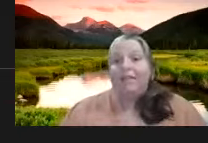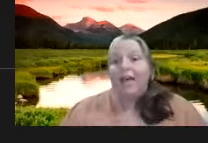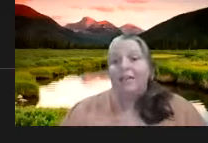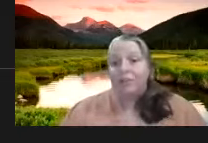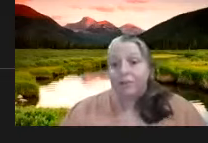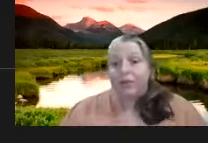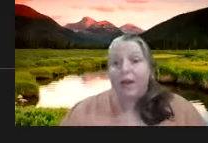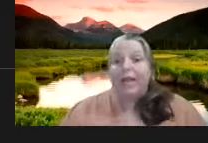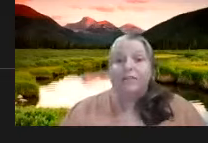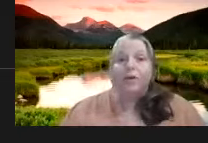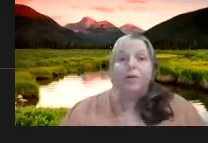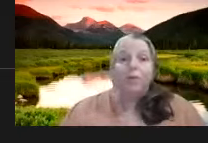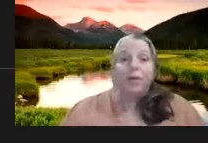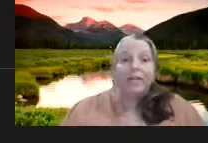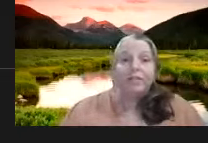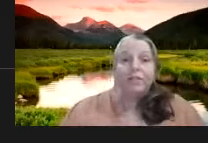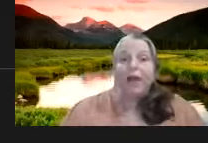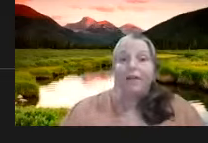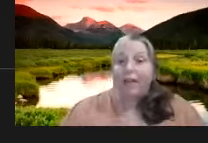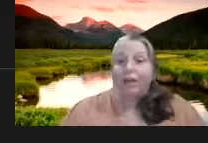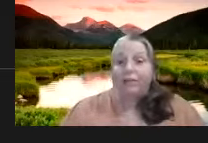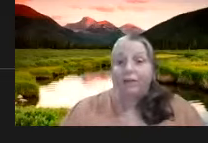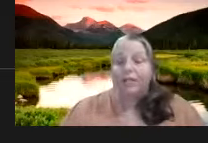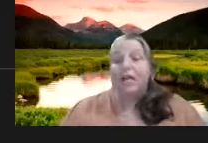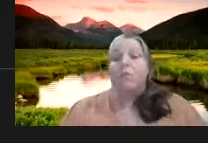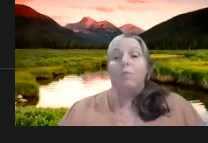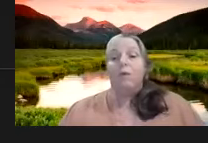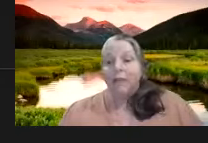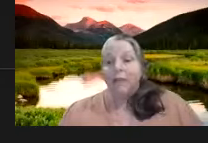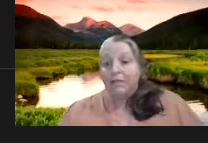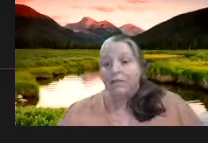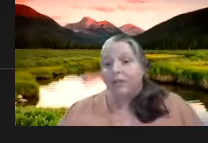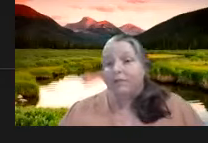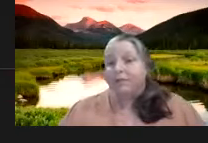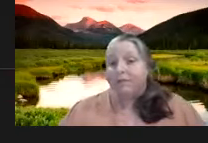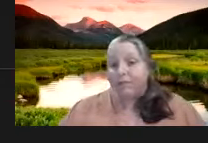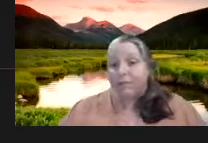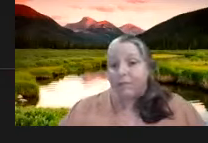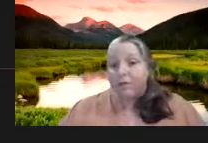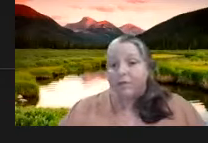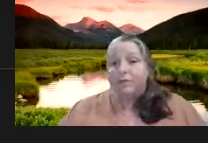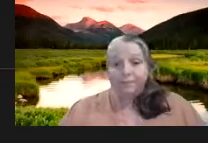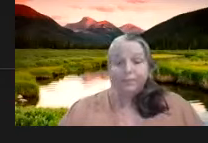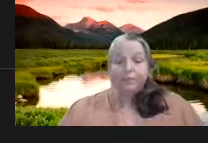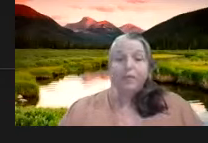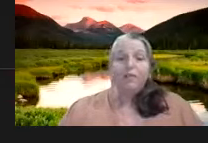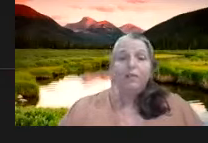right. And that is true. And so the ones more than likely these are going to be family